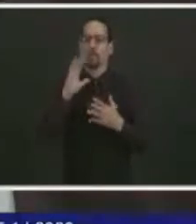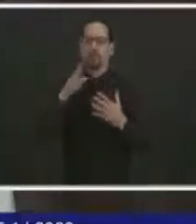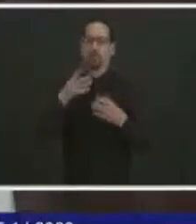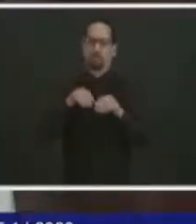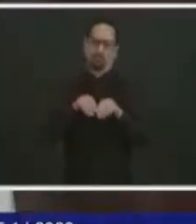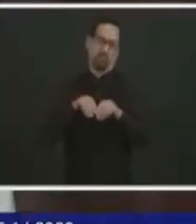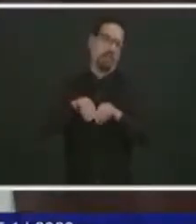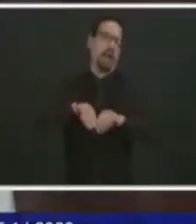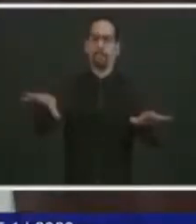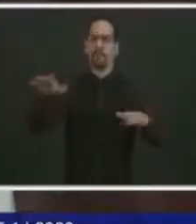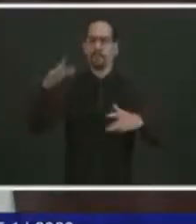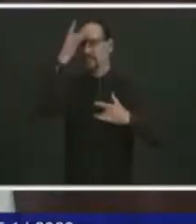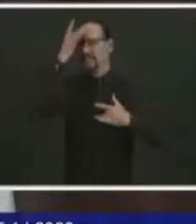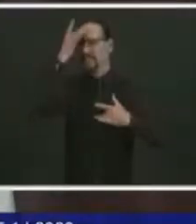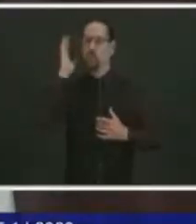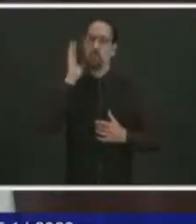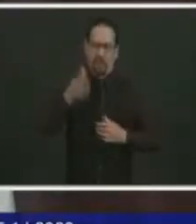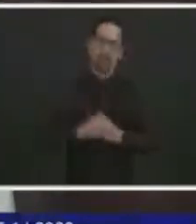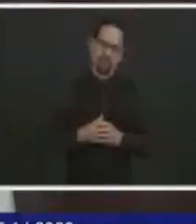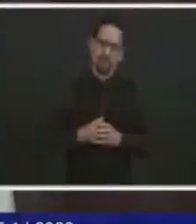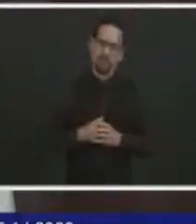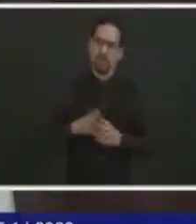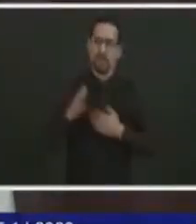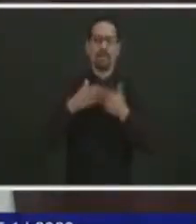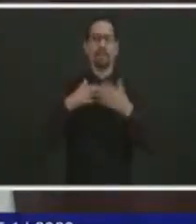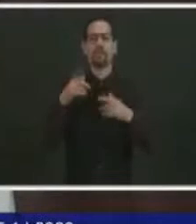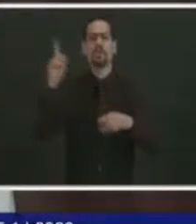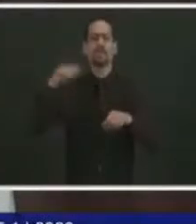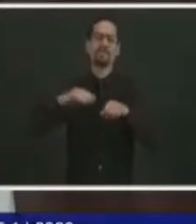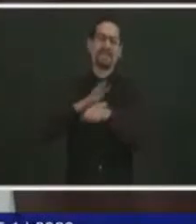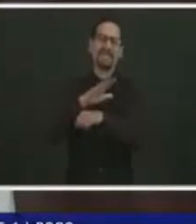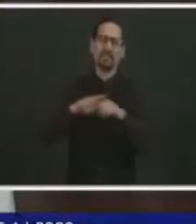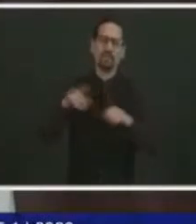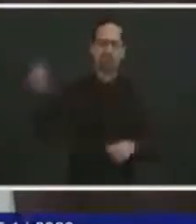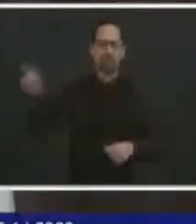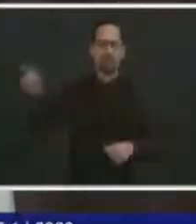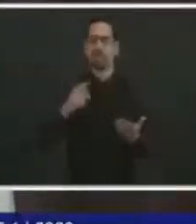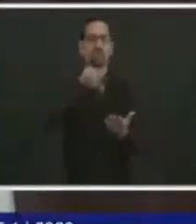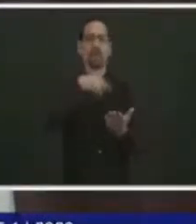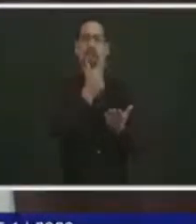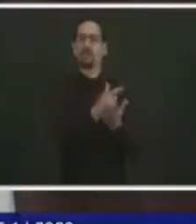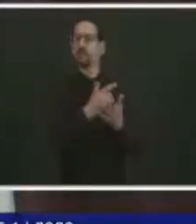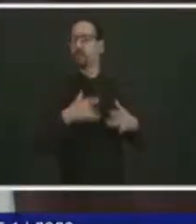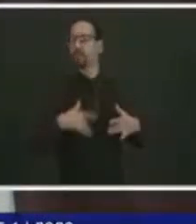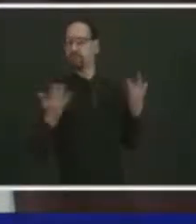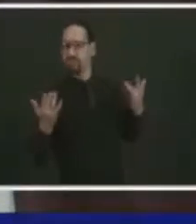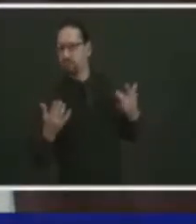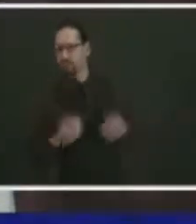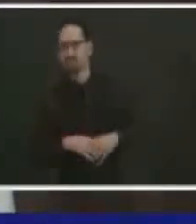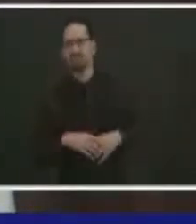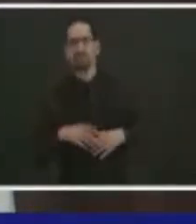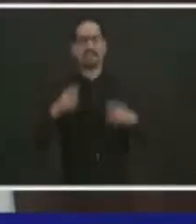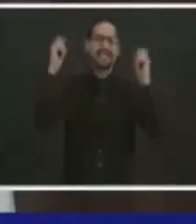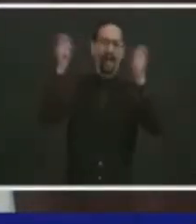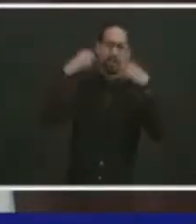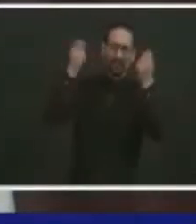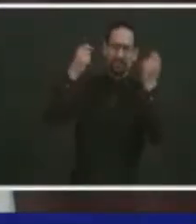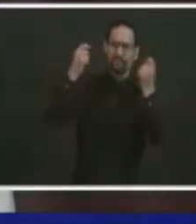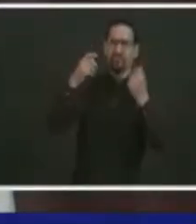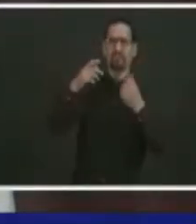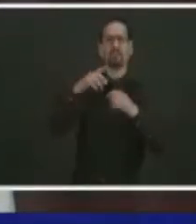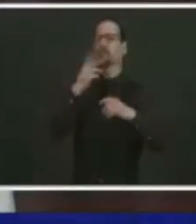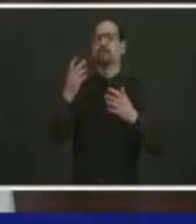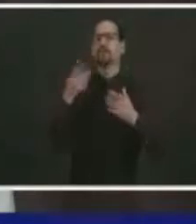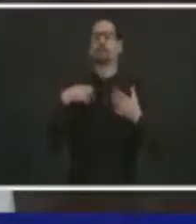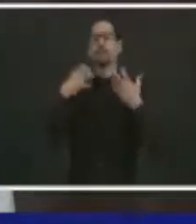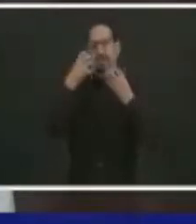it's been beaches, graduations, protests, whatever, we put out the guidelines. We are here to